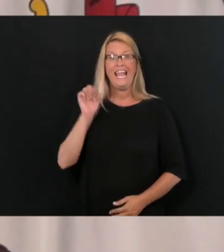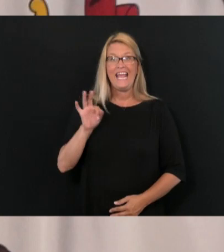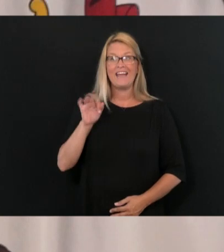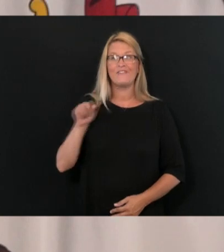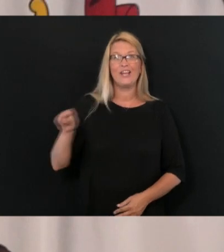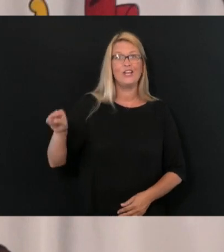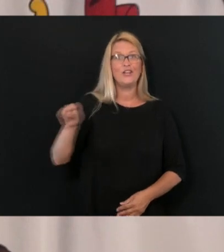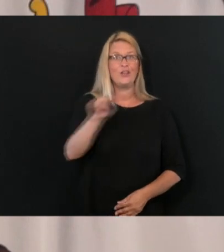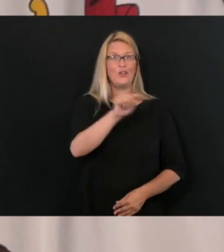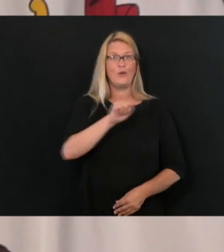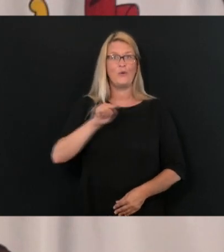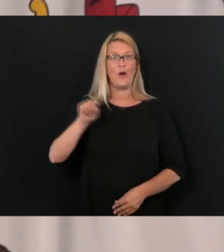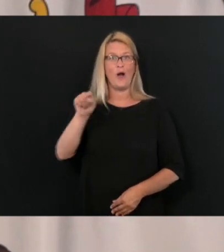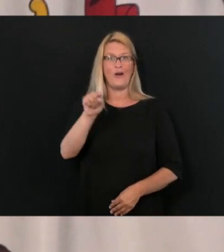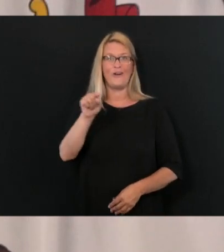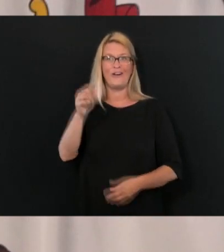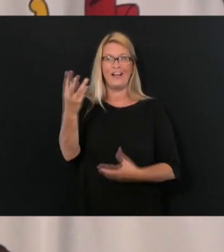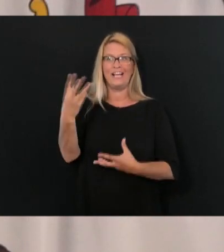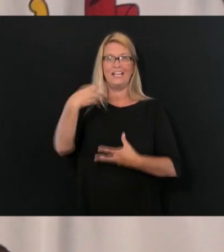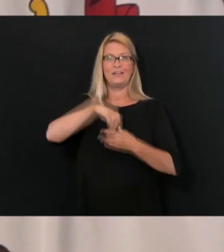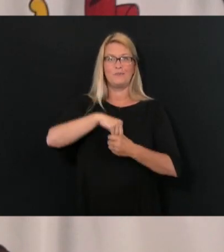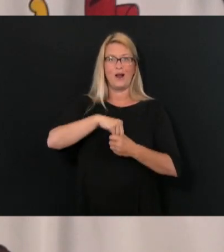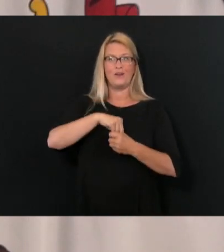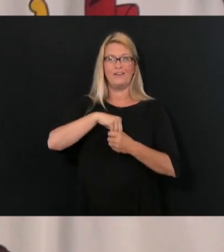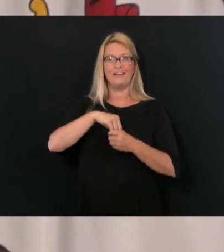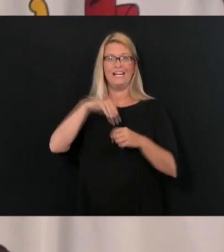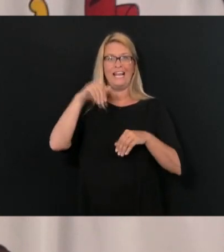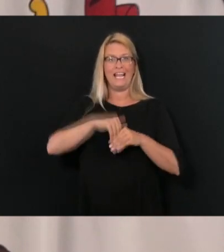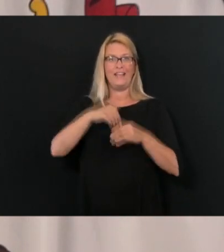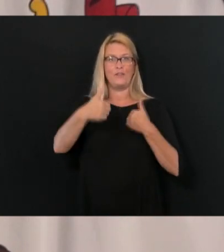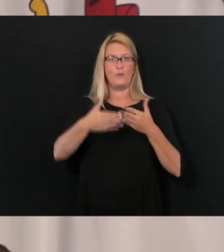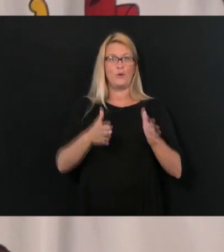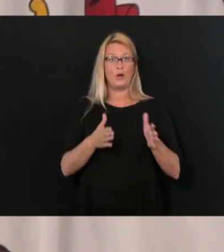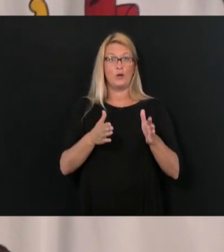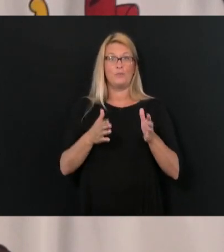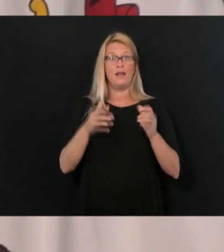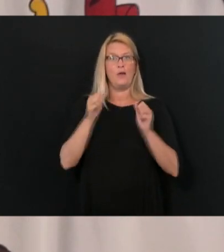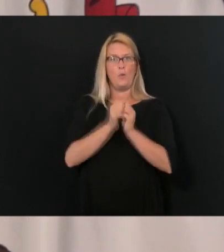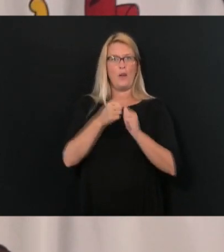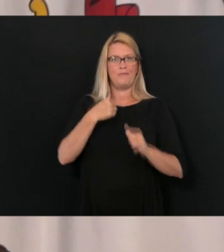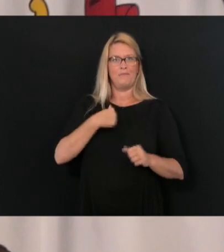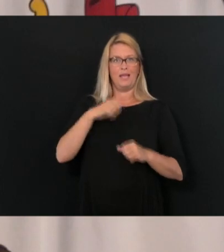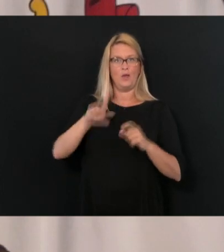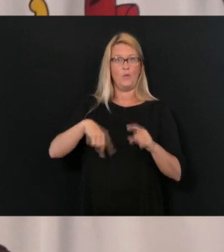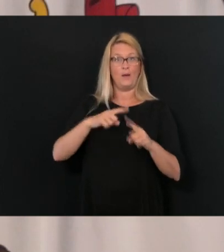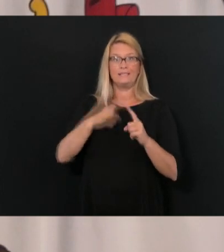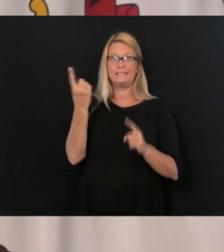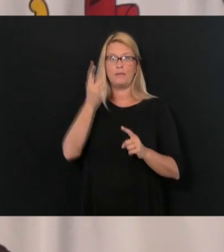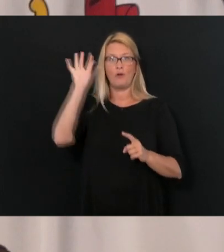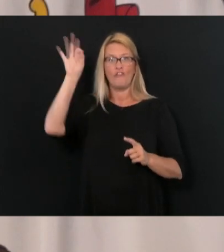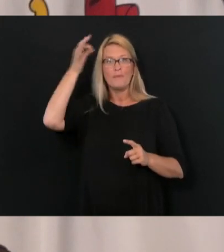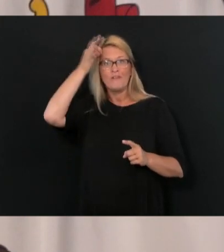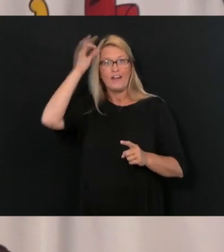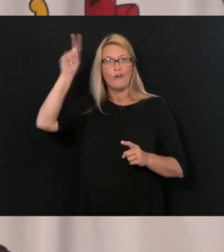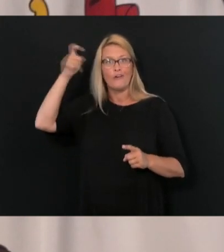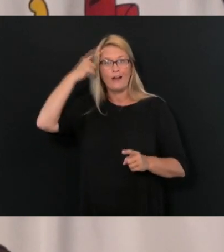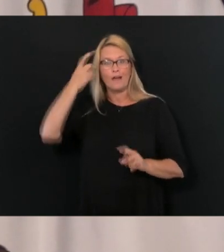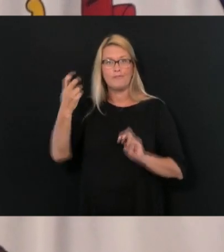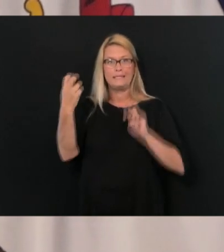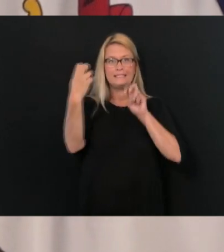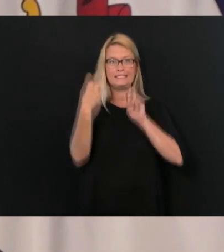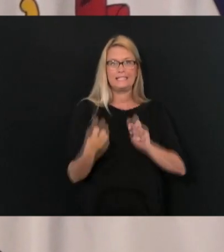when somebody trots in from the federal government, like Dr. Birx did the other day, and when she sits down and she